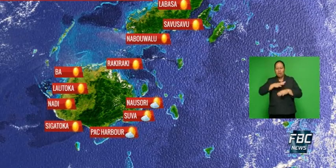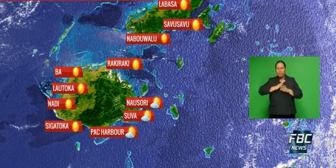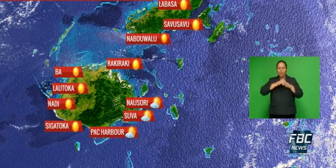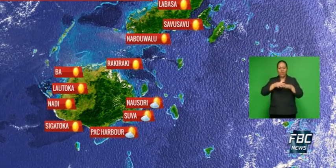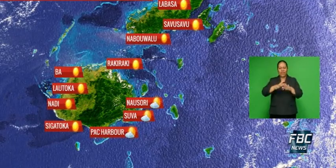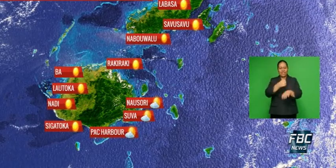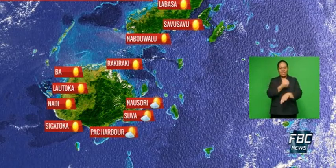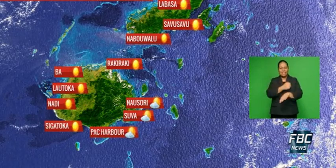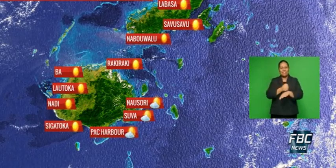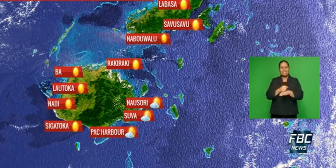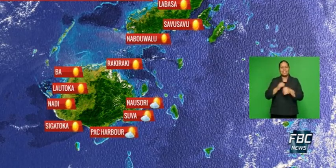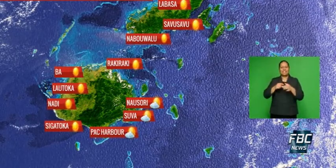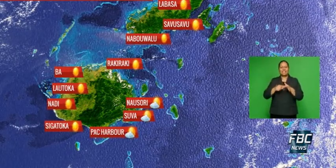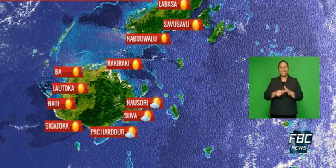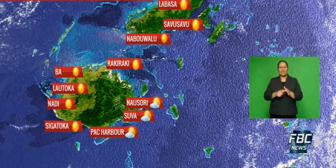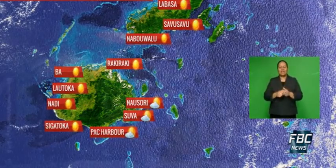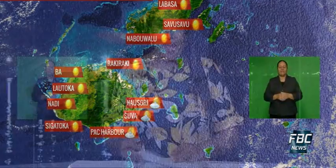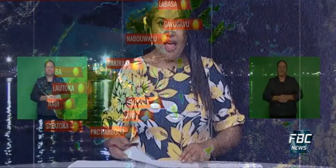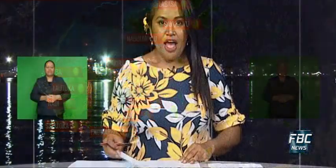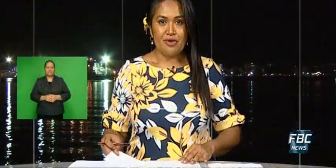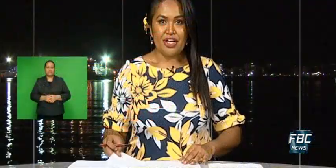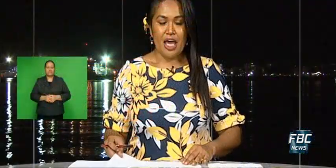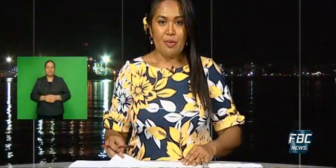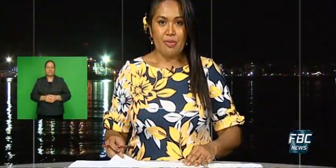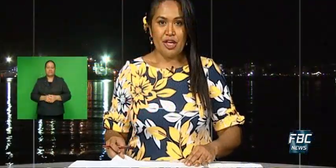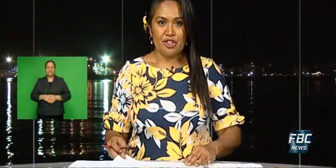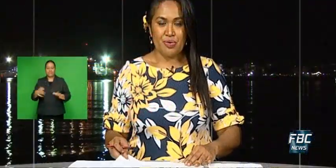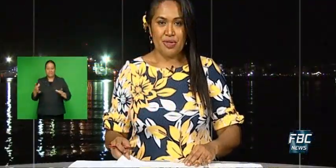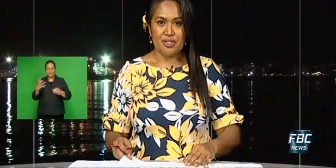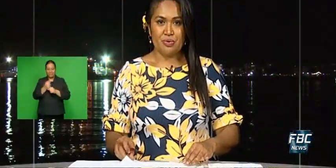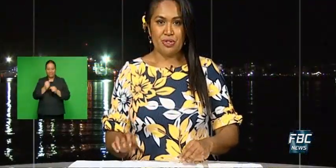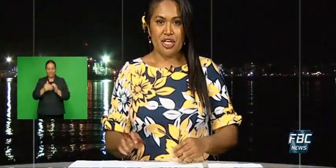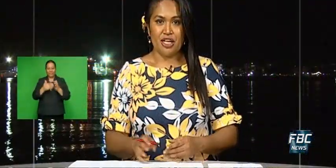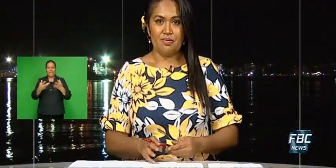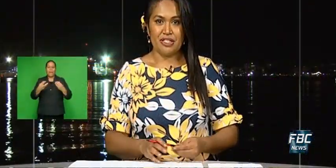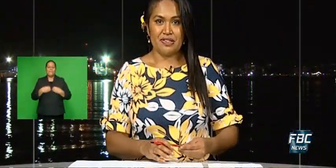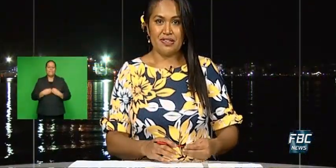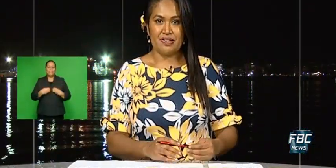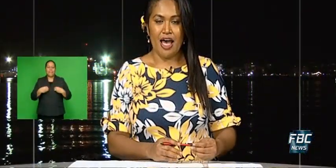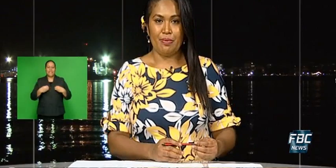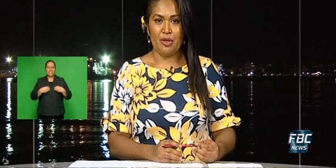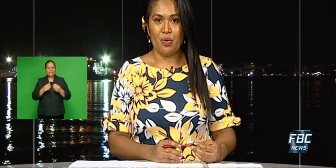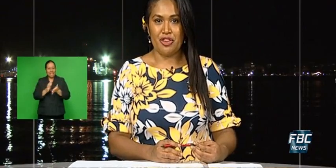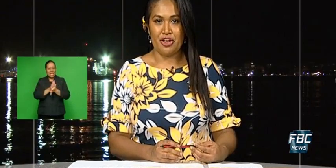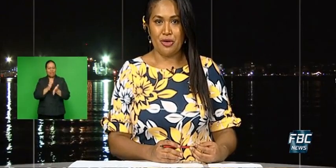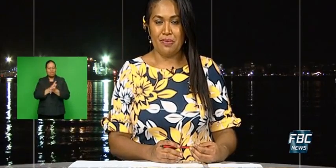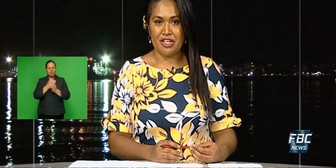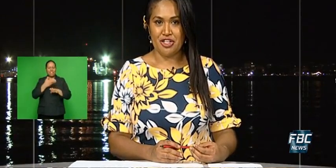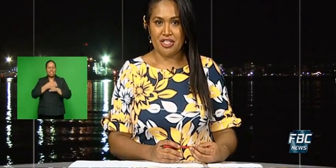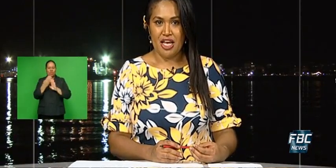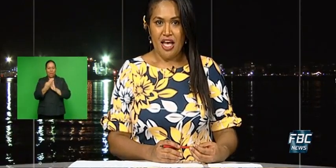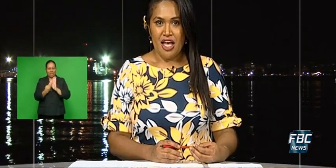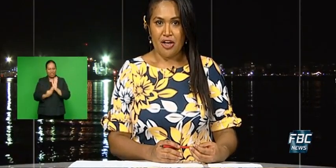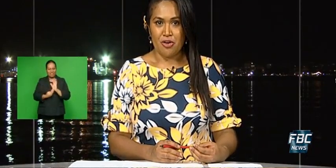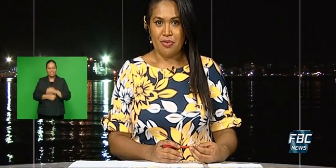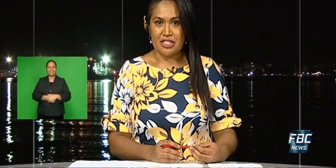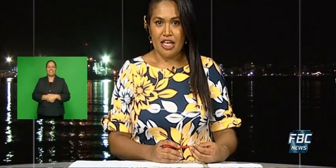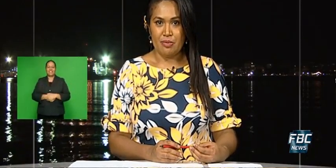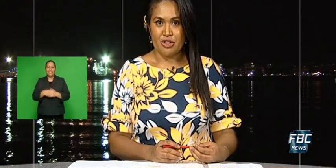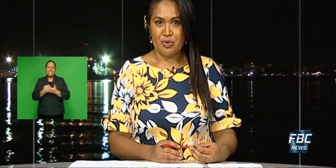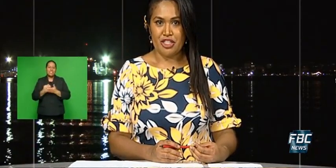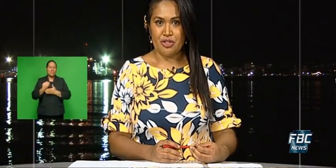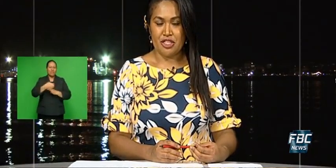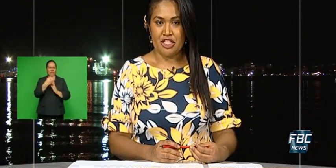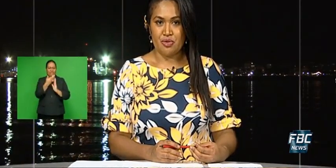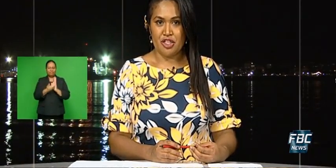southerly swells. And recapping the main stories for tonight, businesses happy with the new budget. Economist